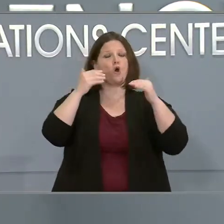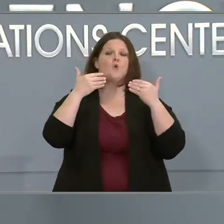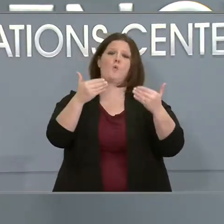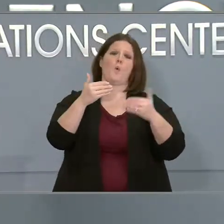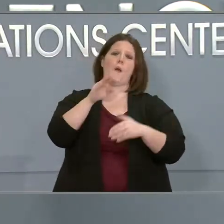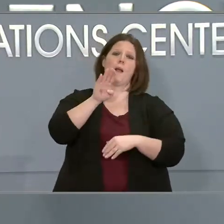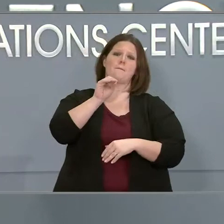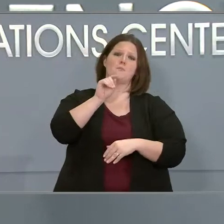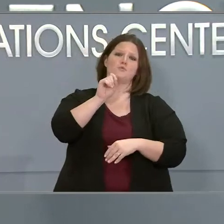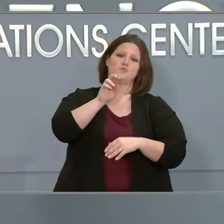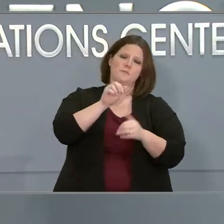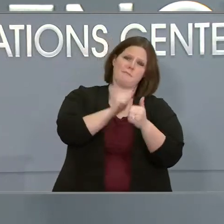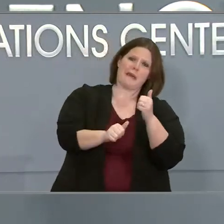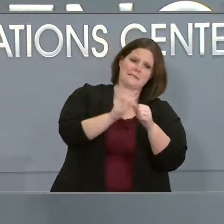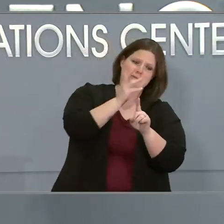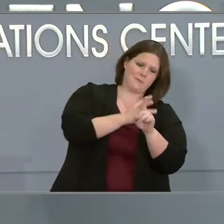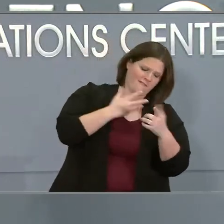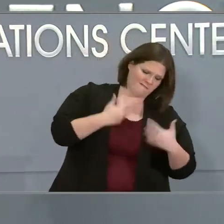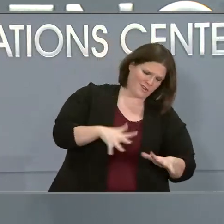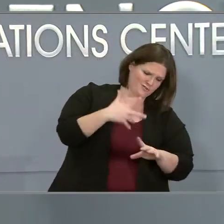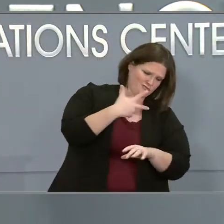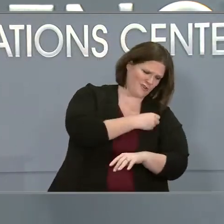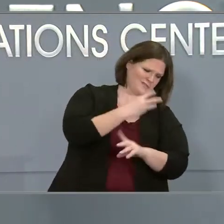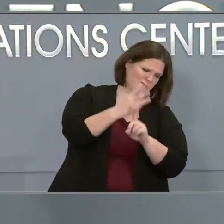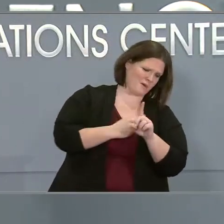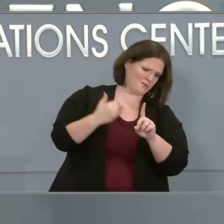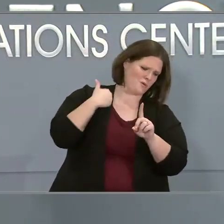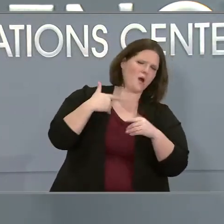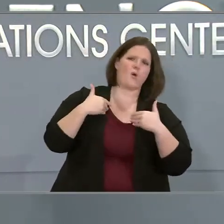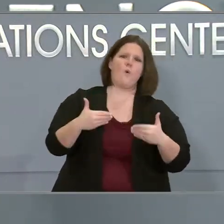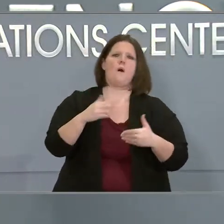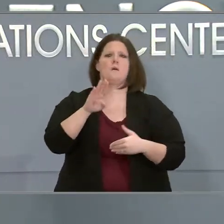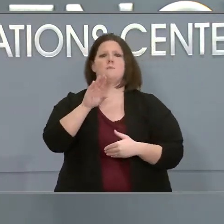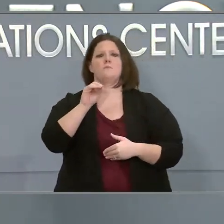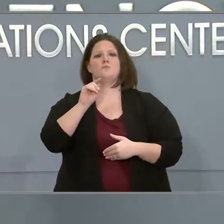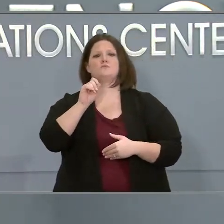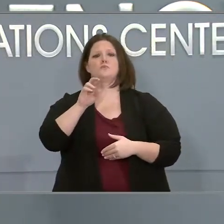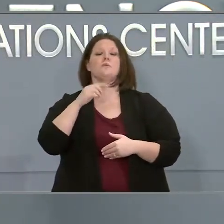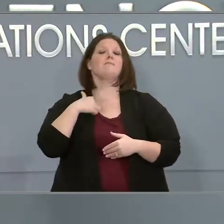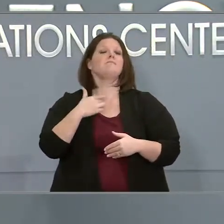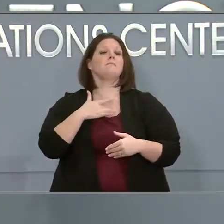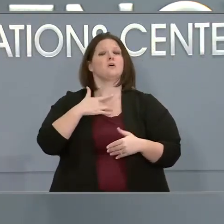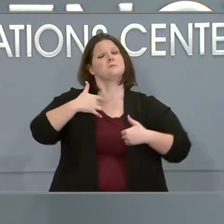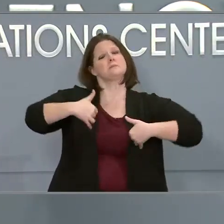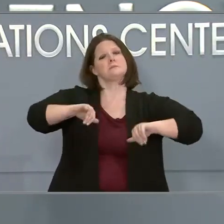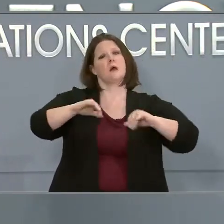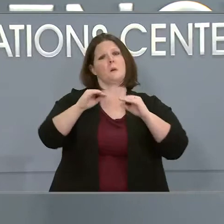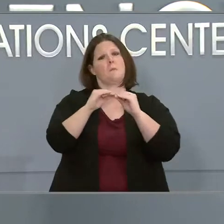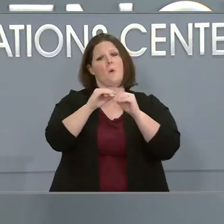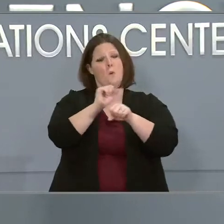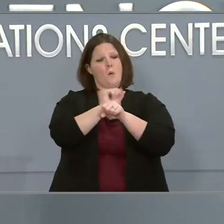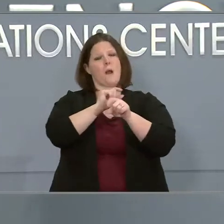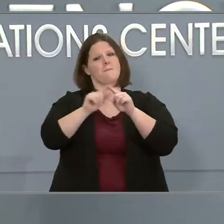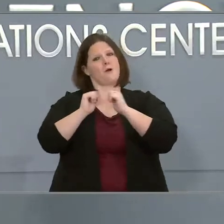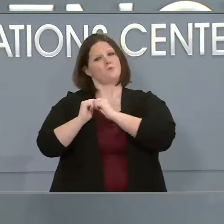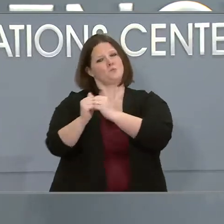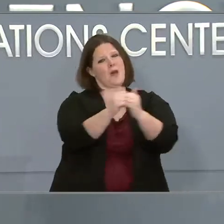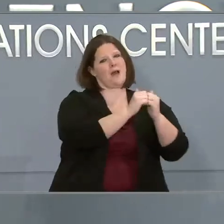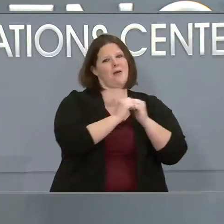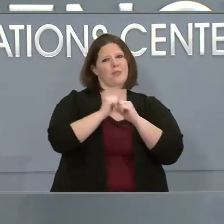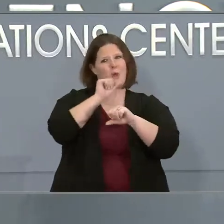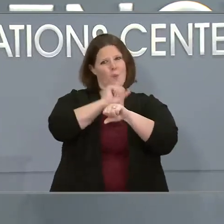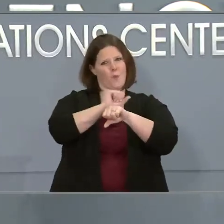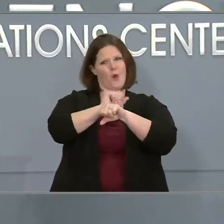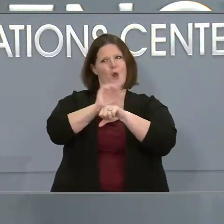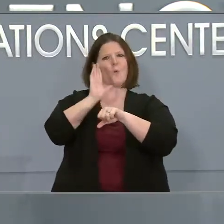been more than 6 months. So I do think we have a collective amount of work that we need to do to help the whole world move beyond